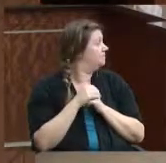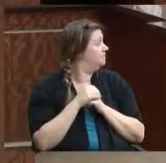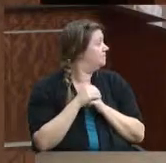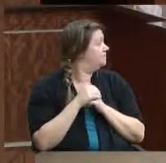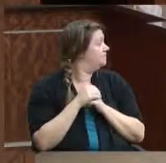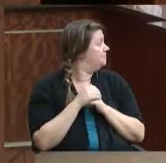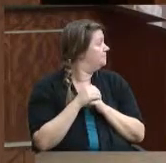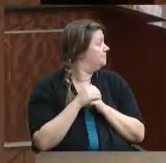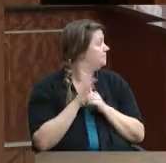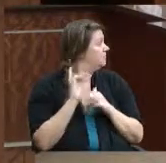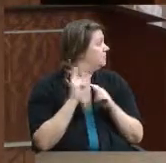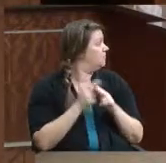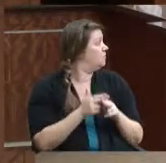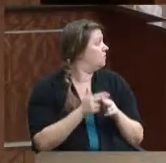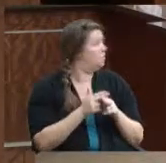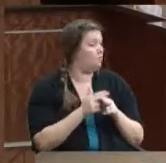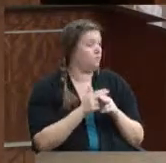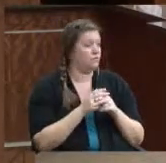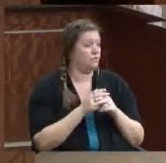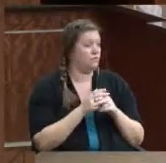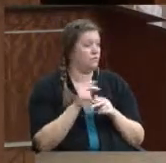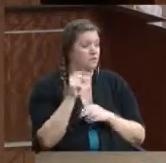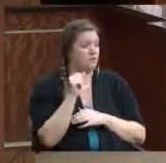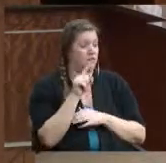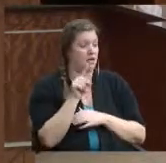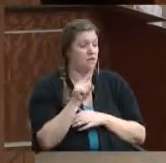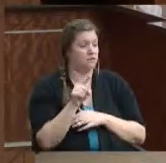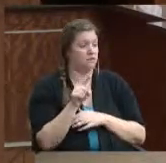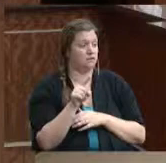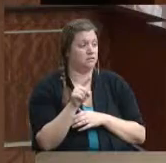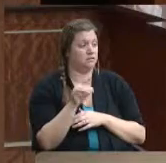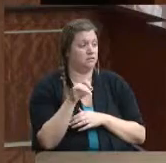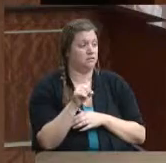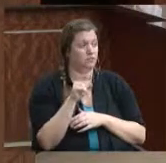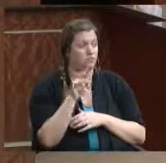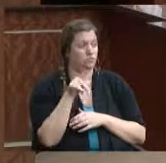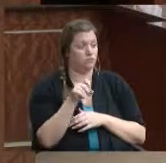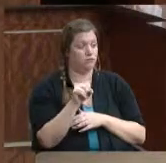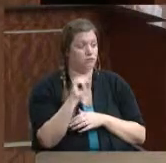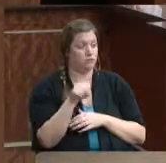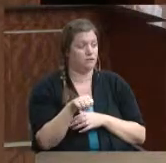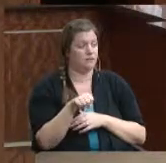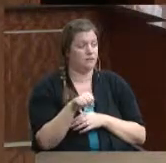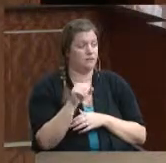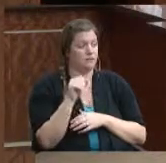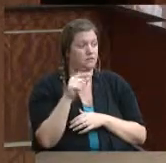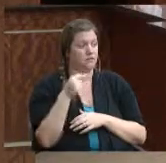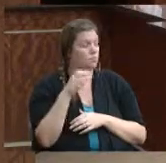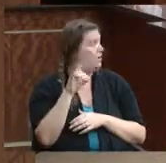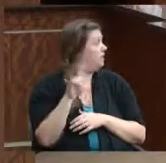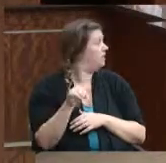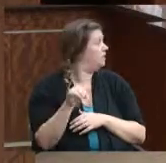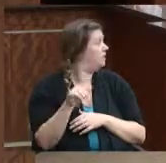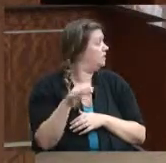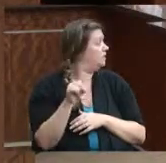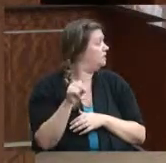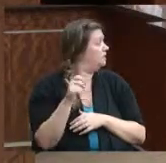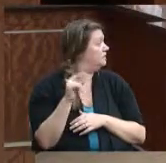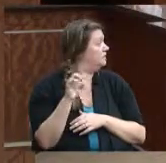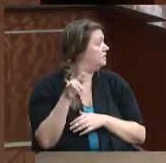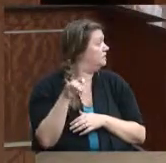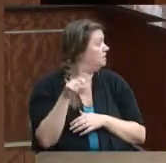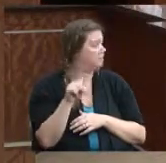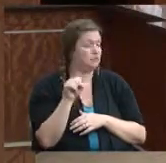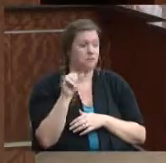Rao, please call the roll. Mr. Lez? Yes. Mr. Ricks? Yes. Ms. Crary? Yes. Ms.